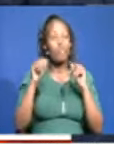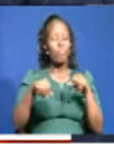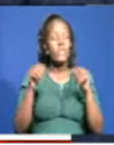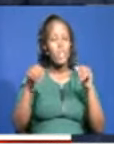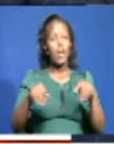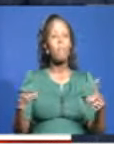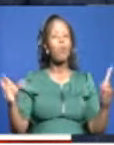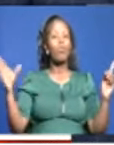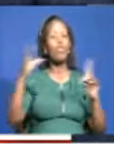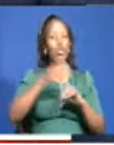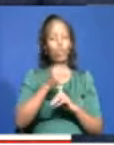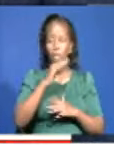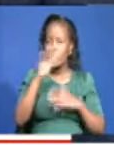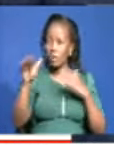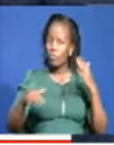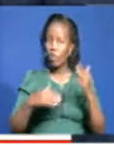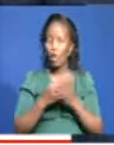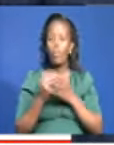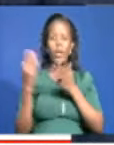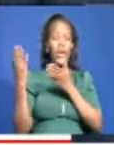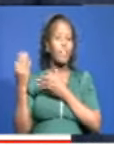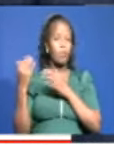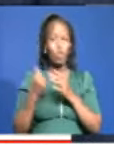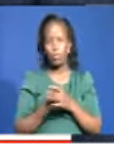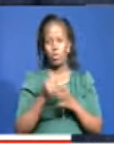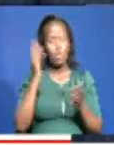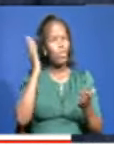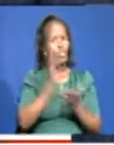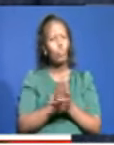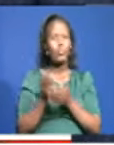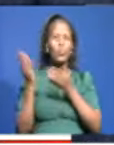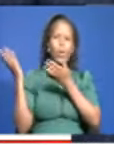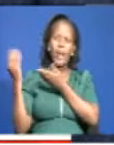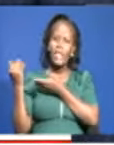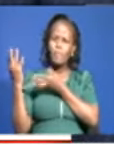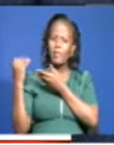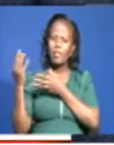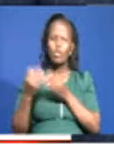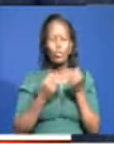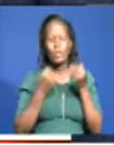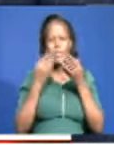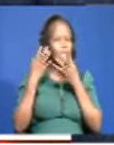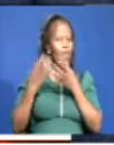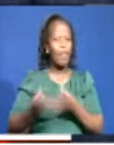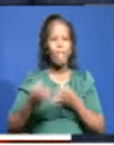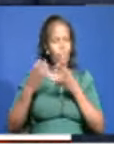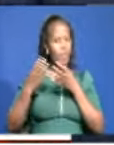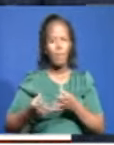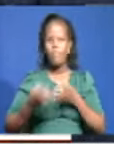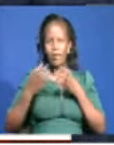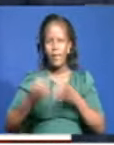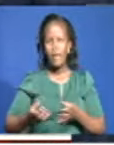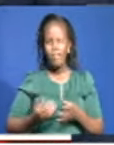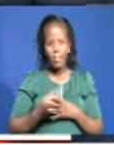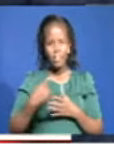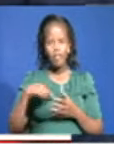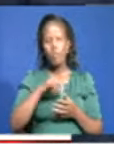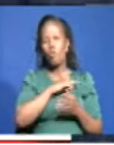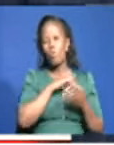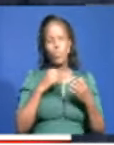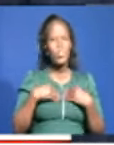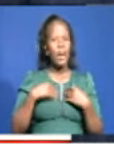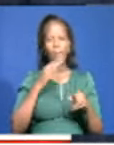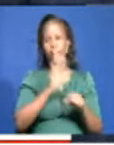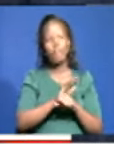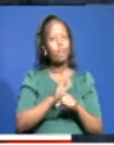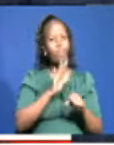the expectations of the country. Of course, the expectations are huge. We all know that we are facing